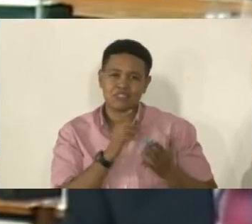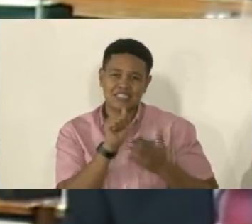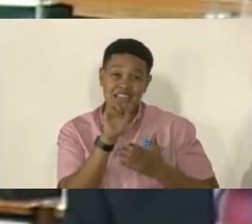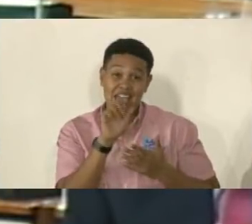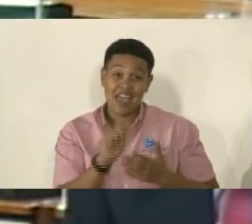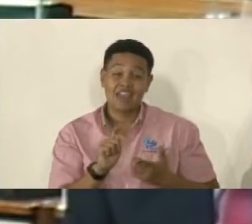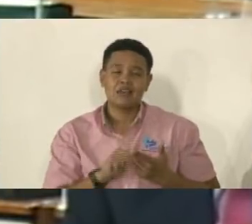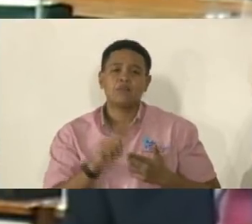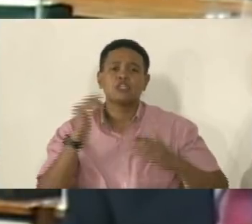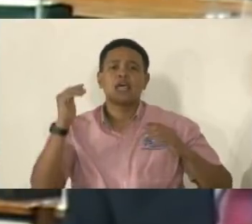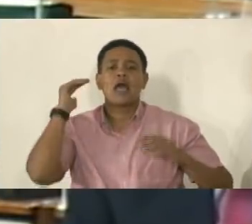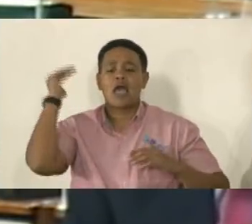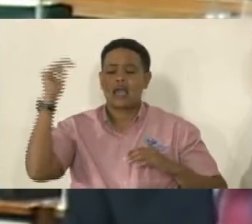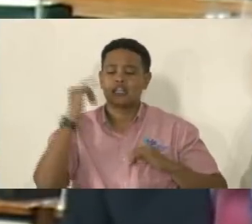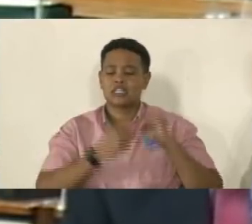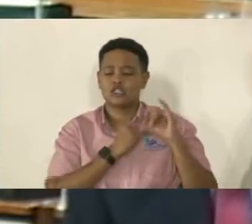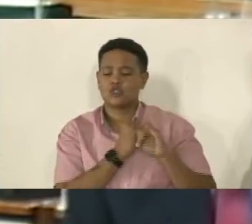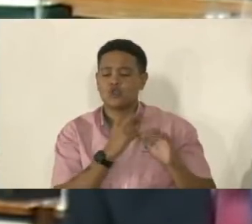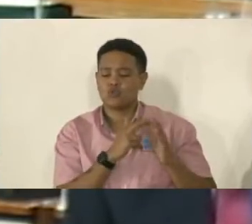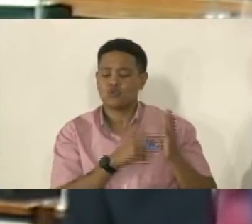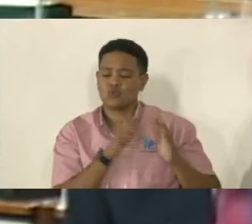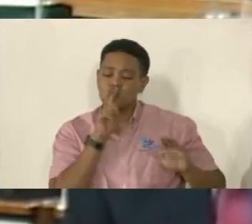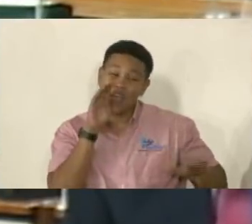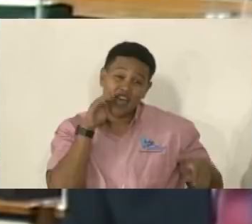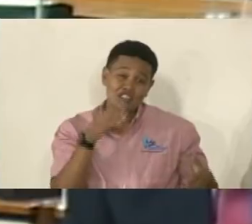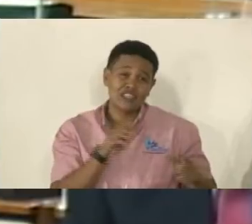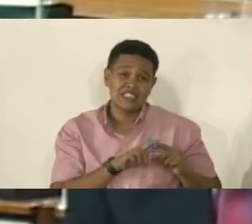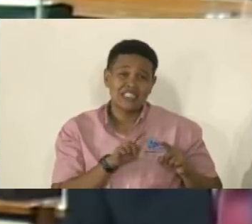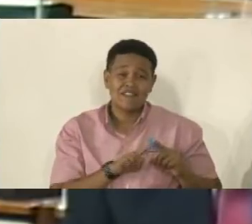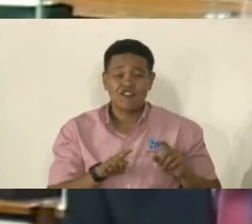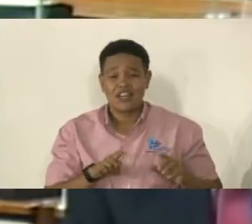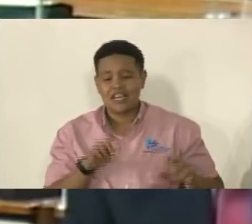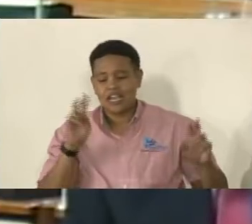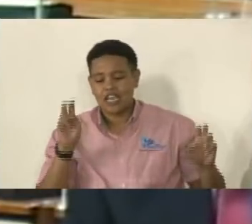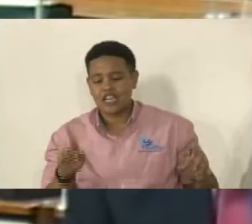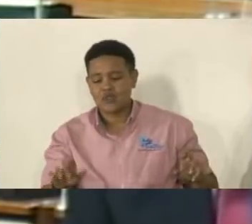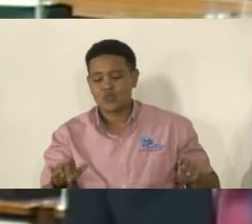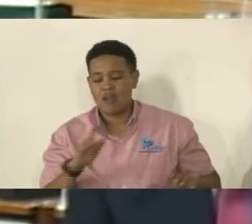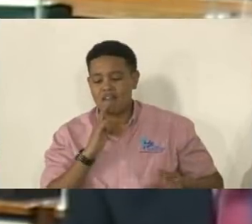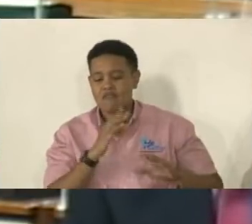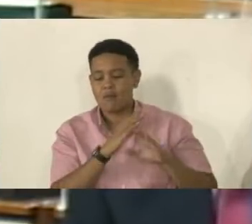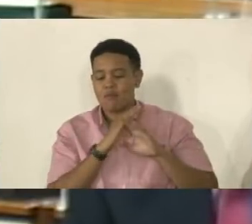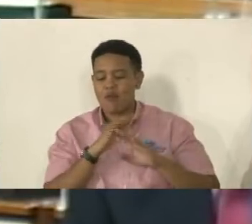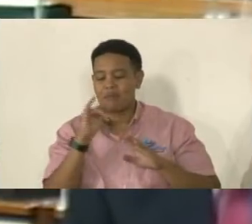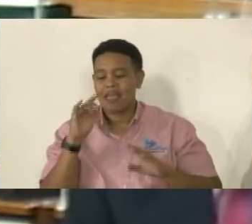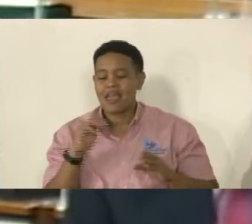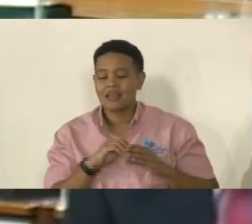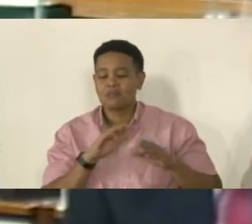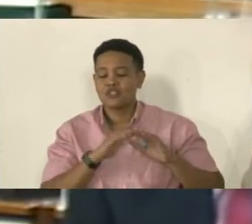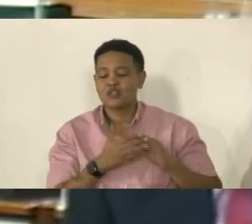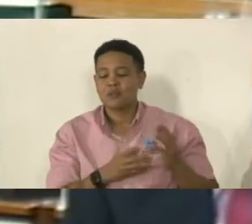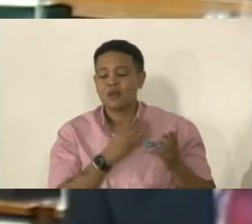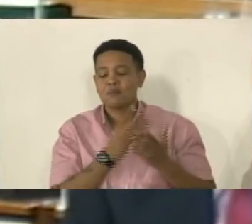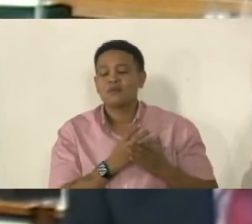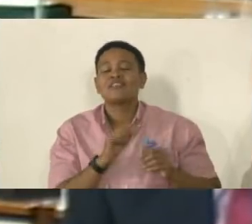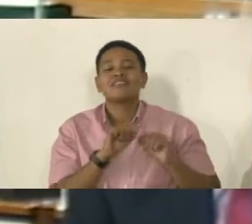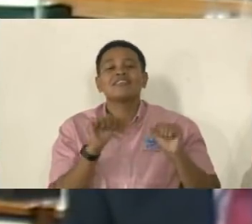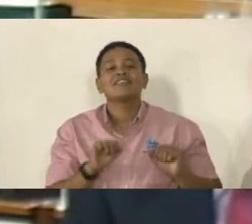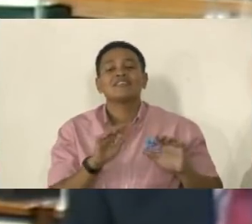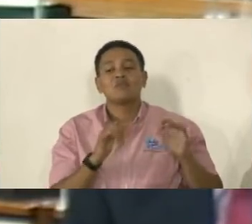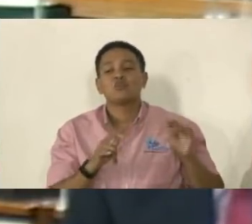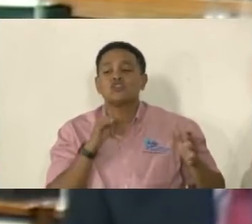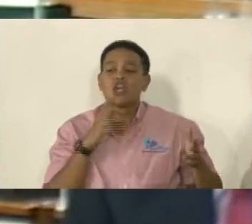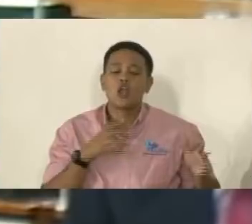Adult Institution Rules to address the specific issues of prohibited items in Jamaica's correctional institutions, which allow